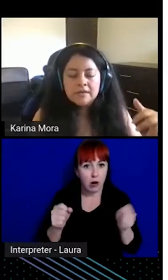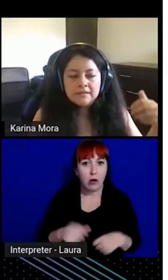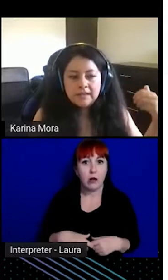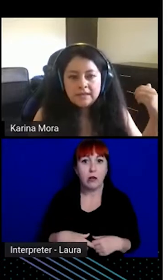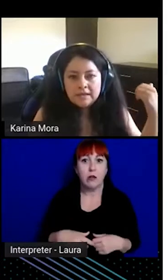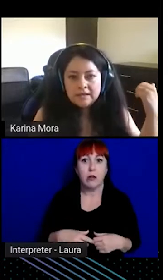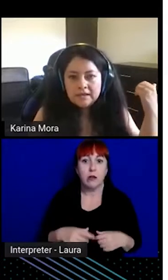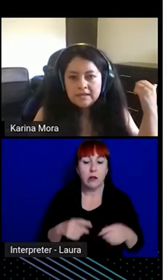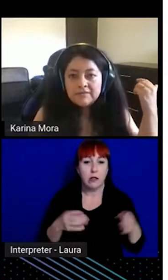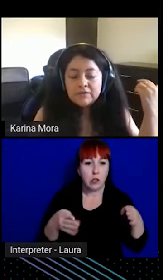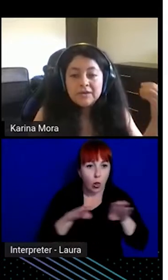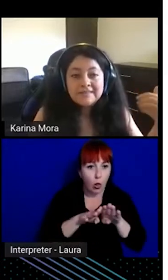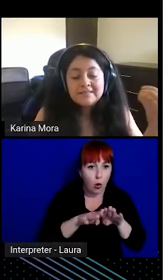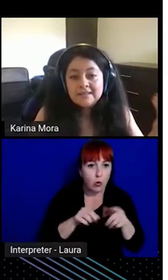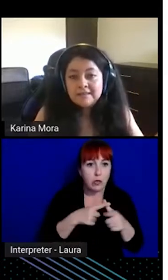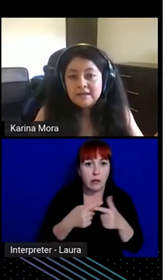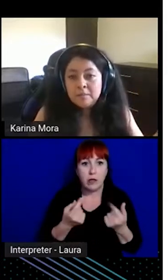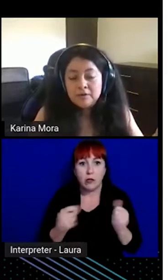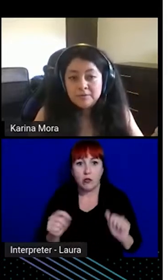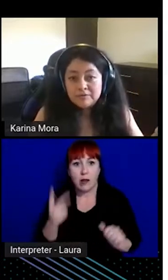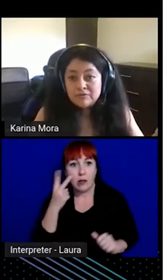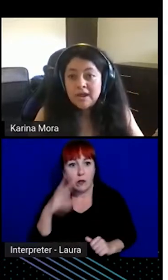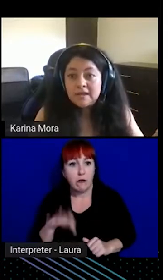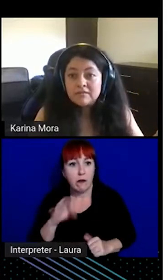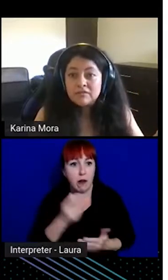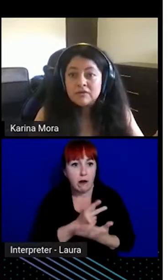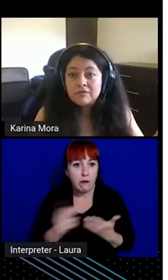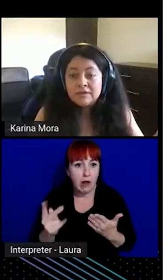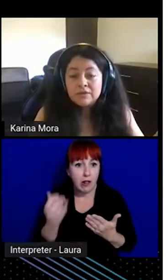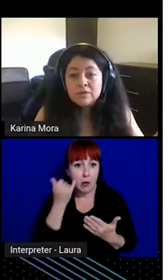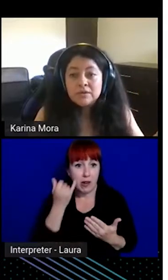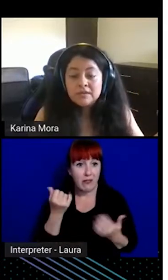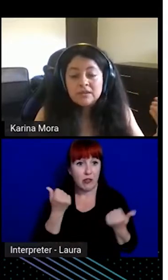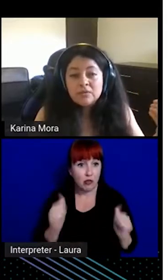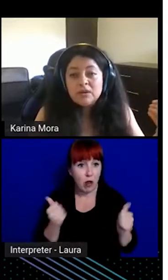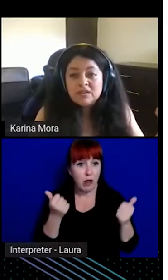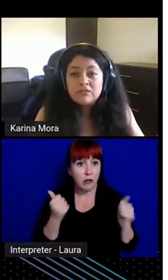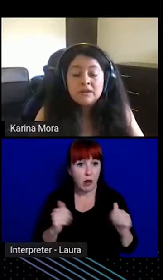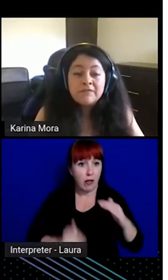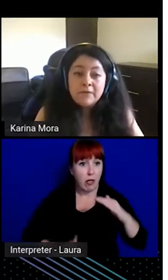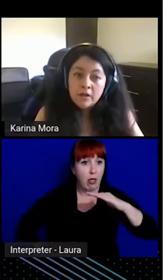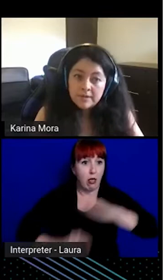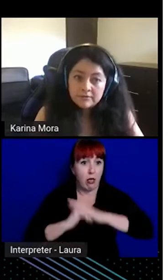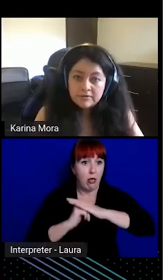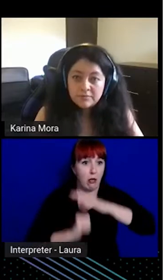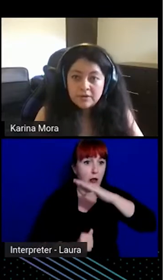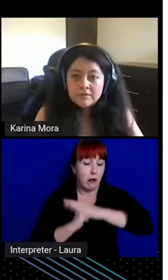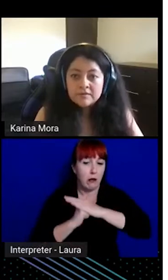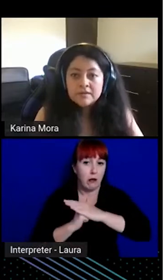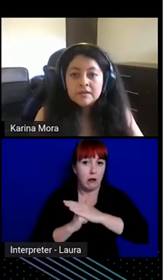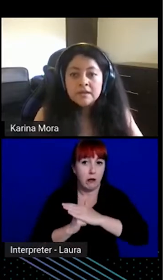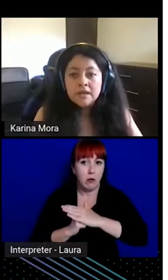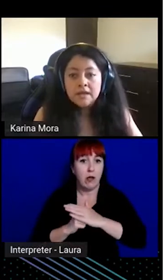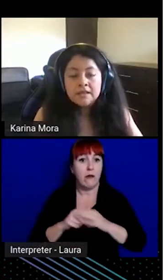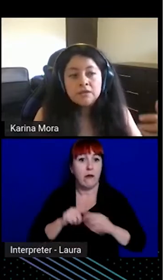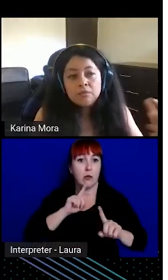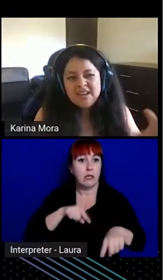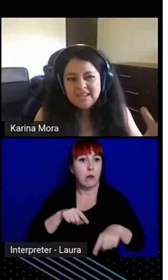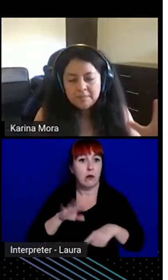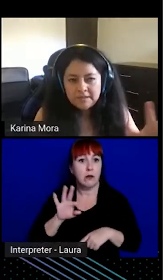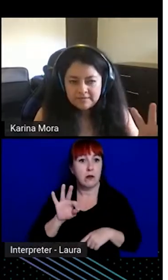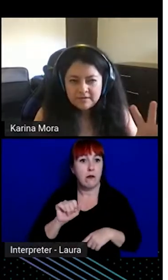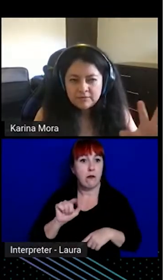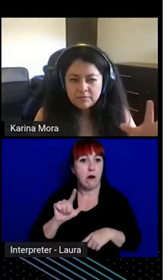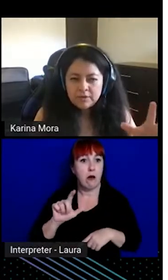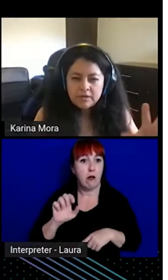failure. Then if you exceed the number of retries you configure, then you will return a fallback response. And then you